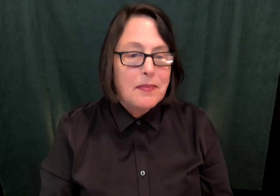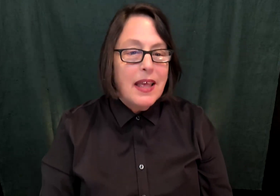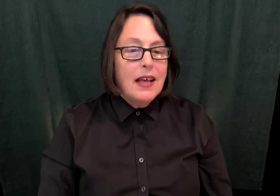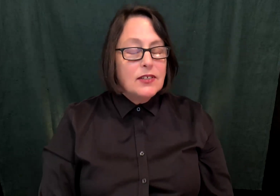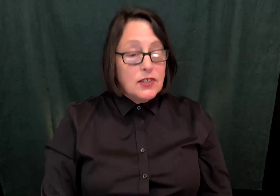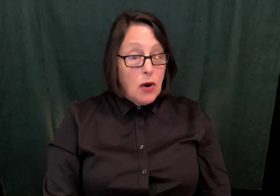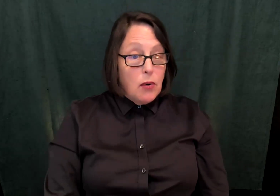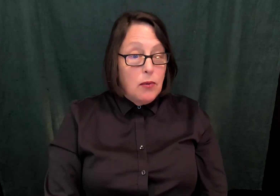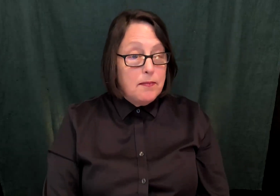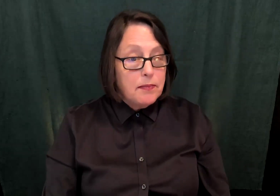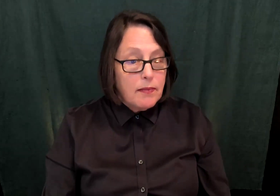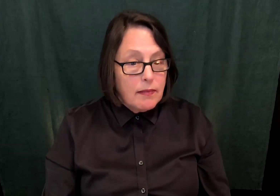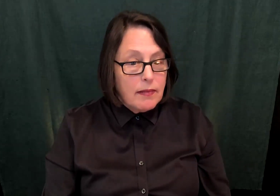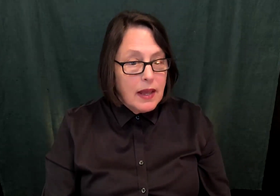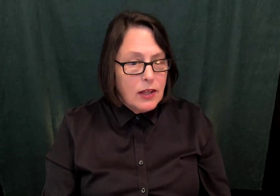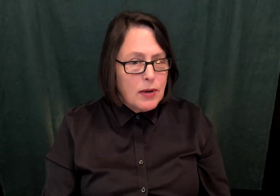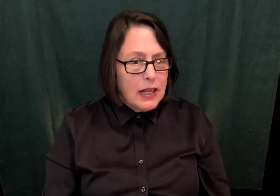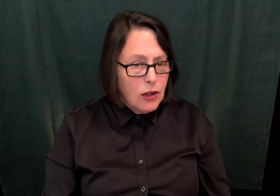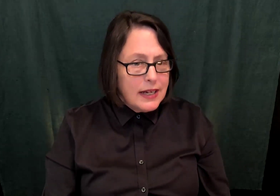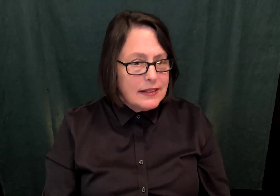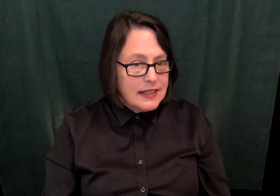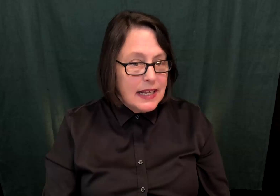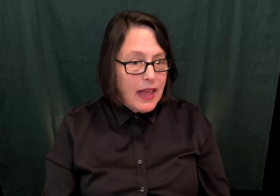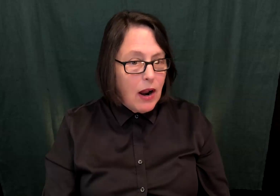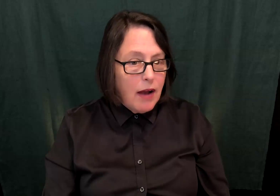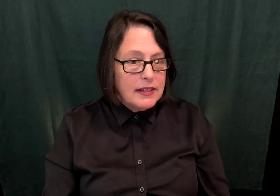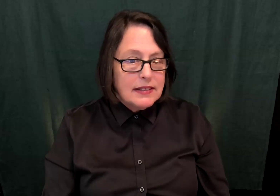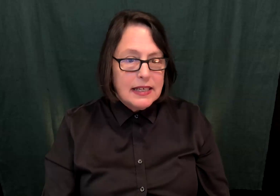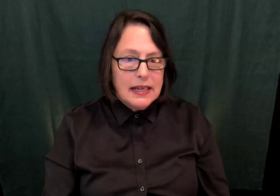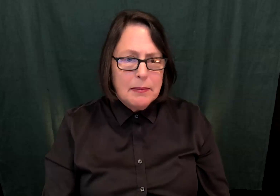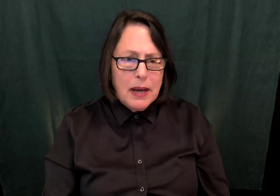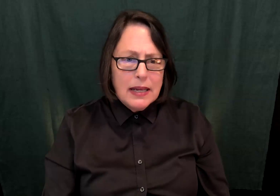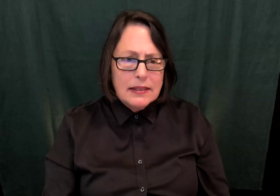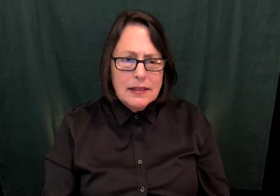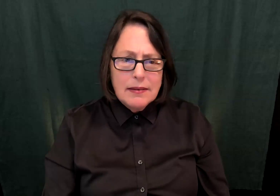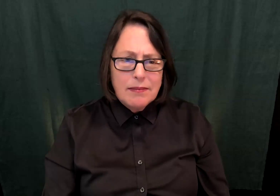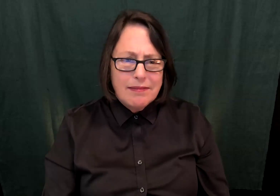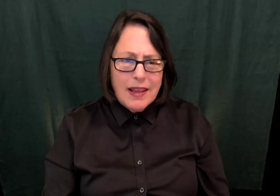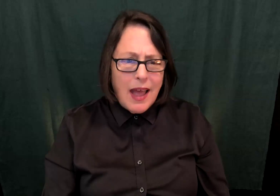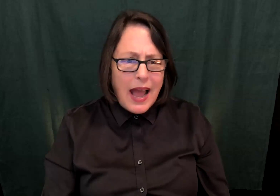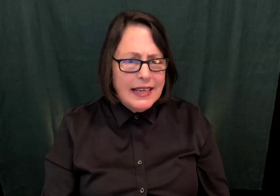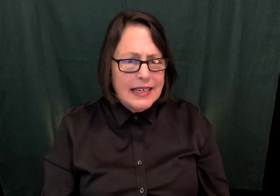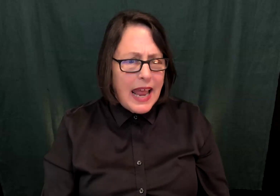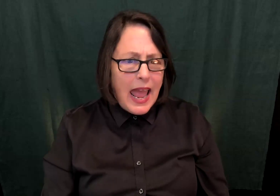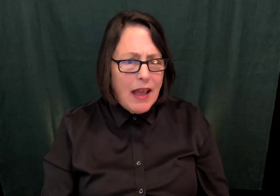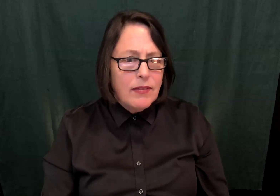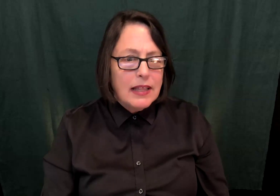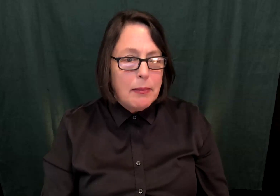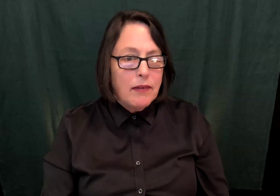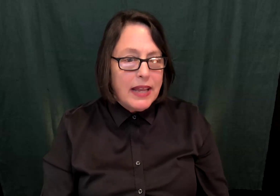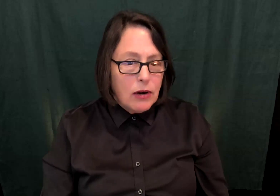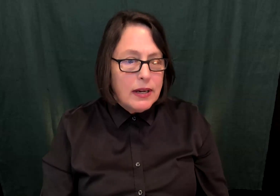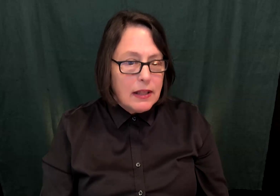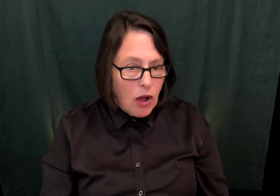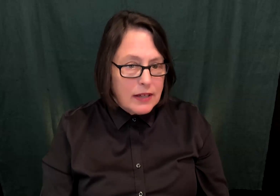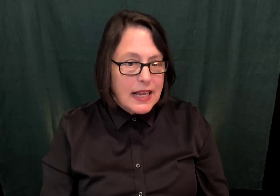wrong. So you can look and see that obviously, but I didn't have the